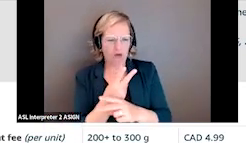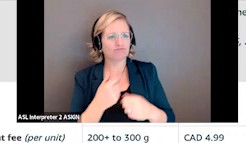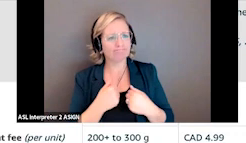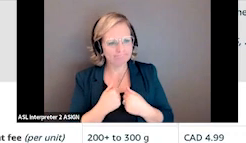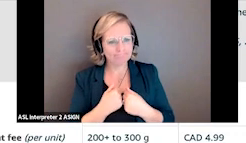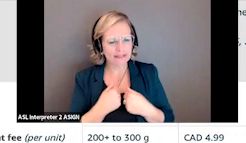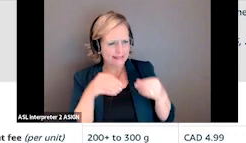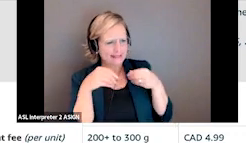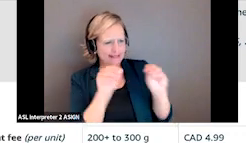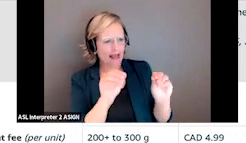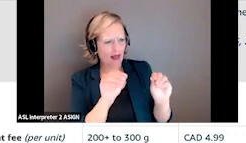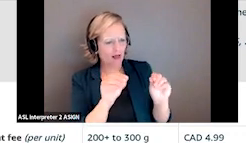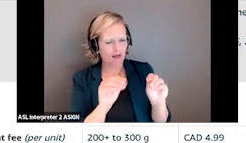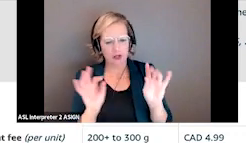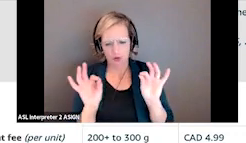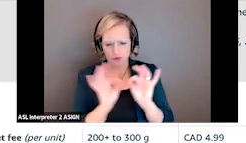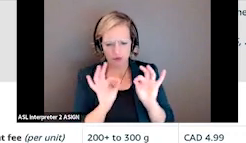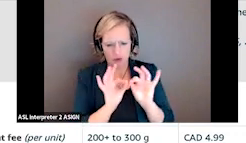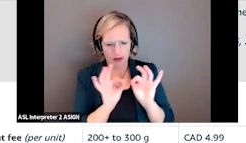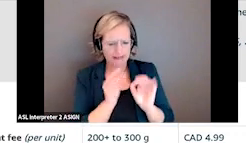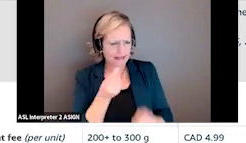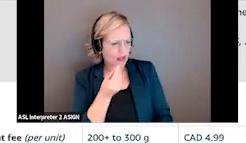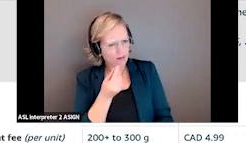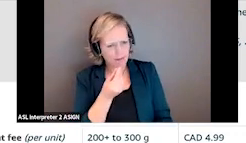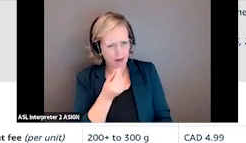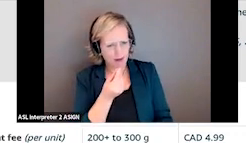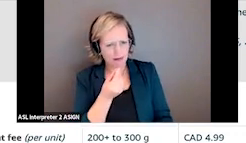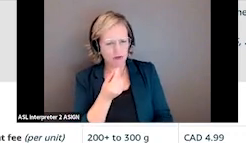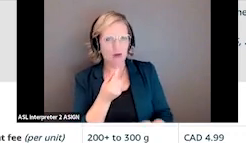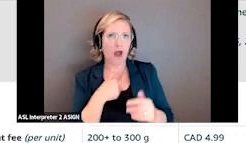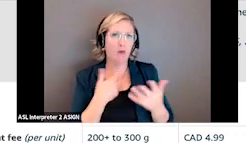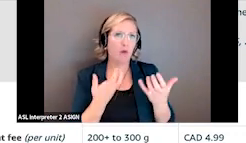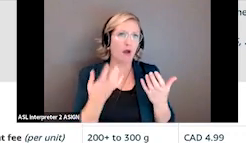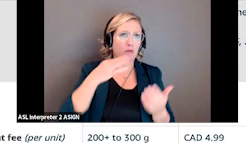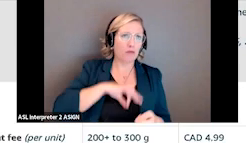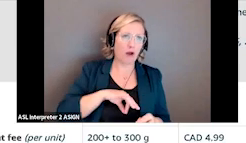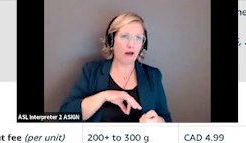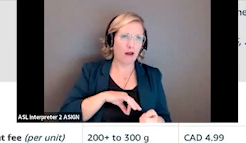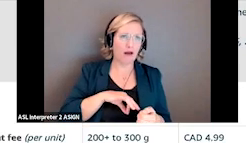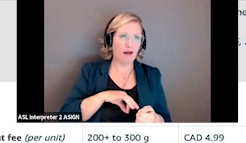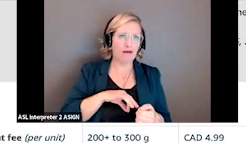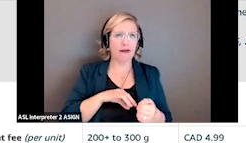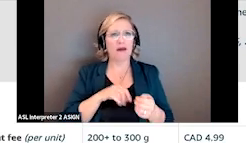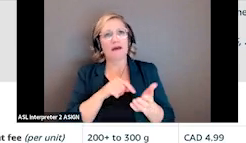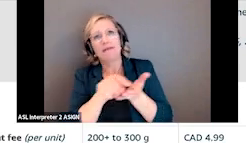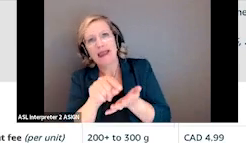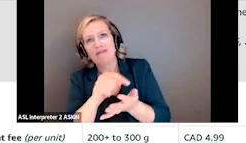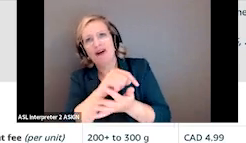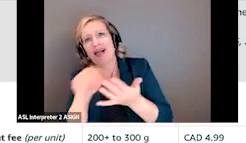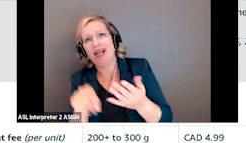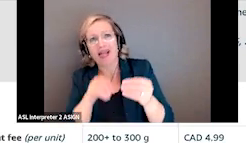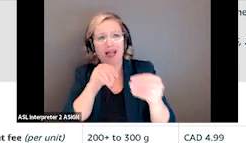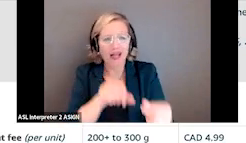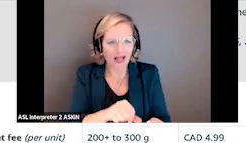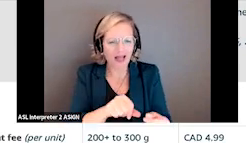real negative impact on your profitability, now may be the time to raise your price. Everything else is going up. There's